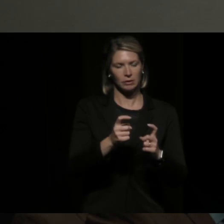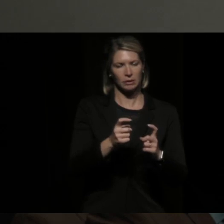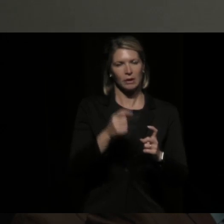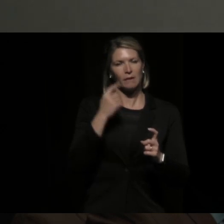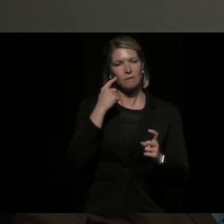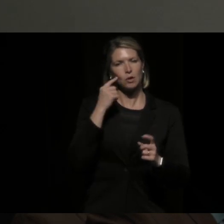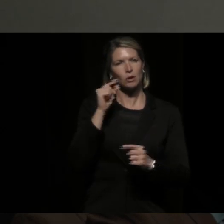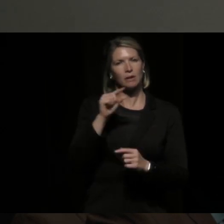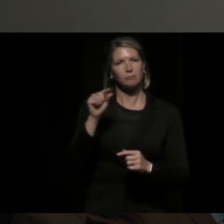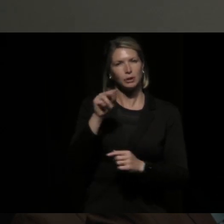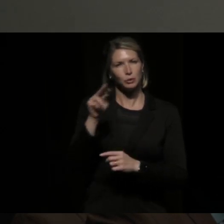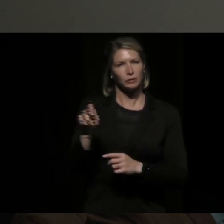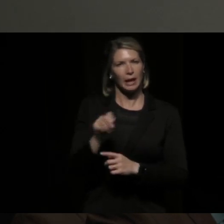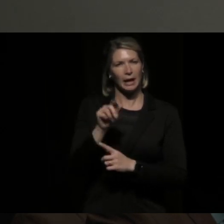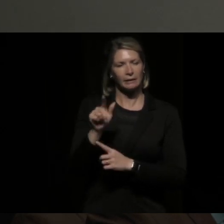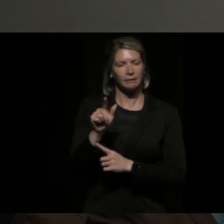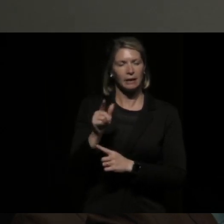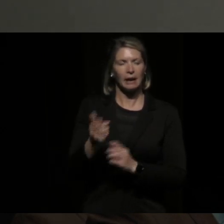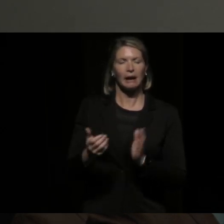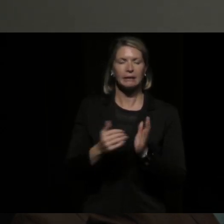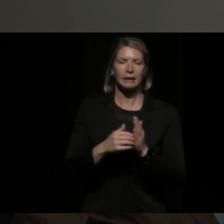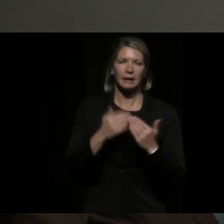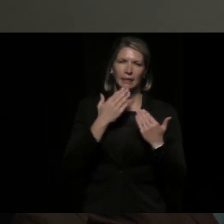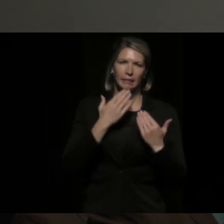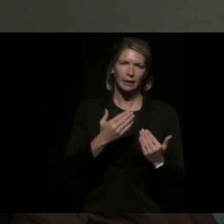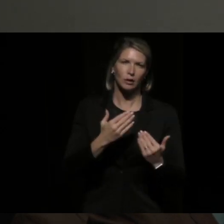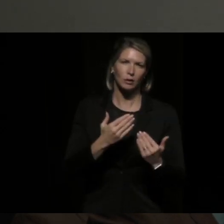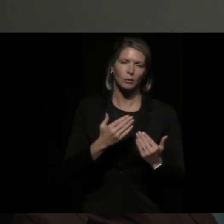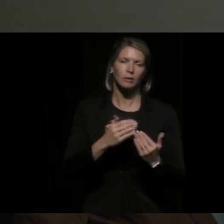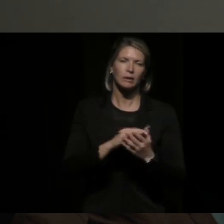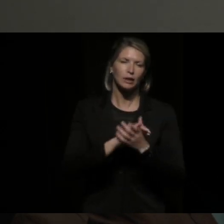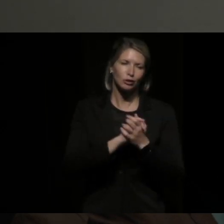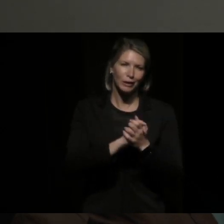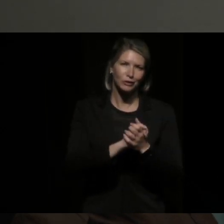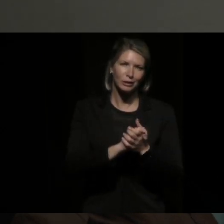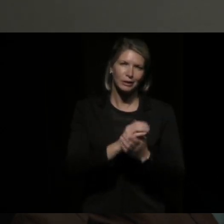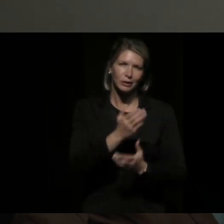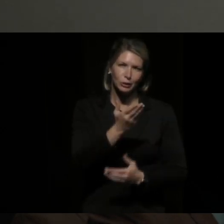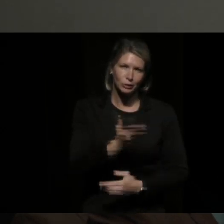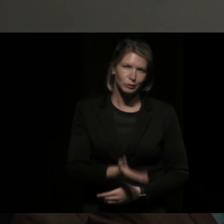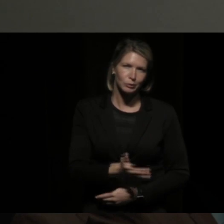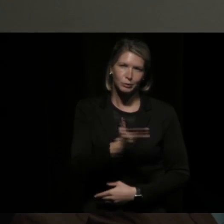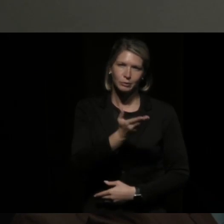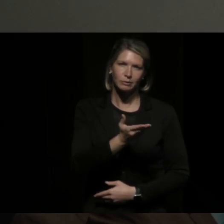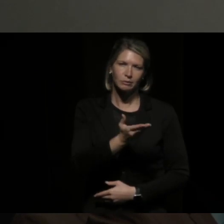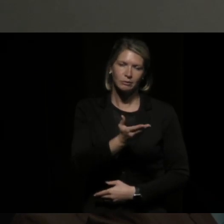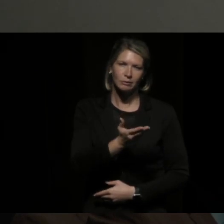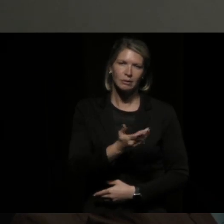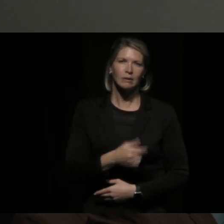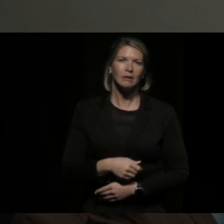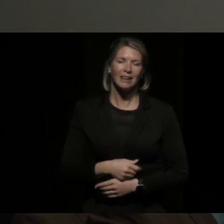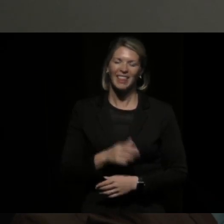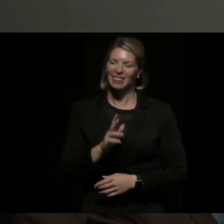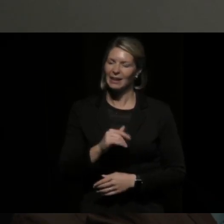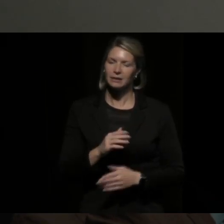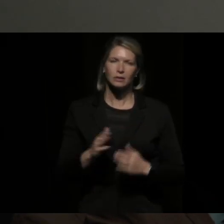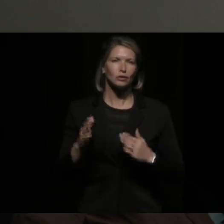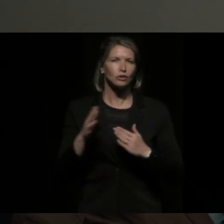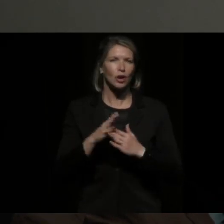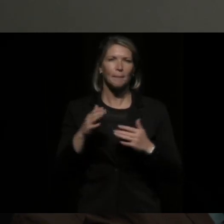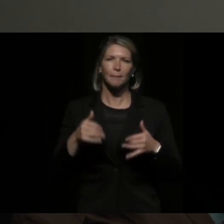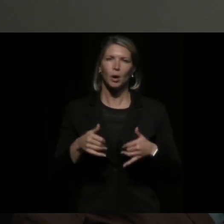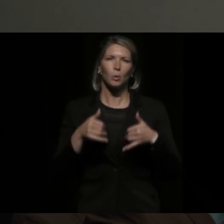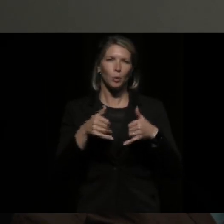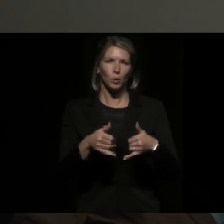thank you and congratulate you. By accepting the highest honor that our public service employees can receive, you are